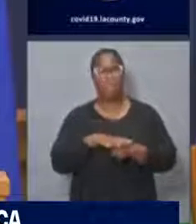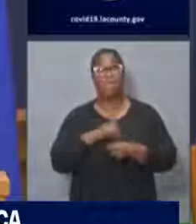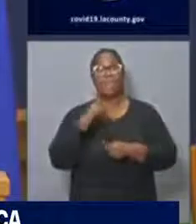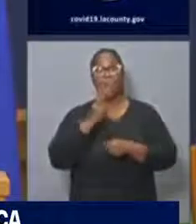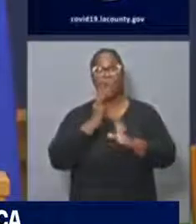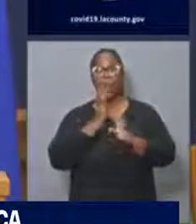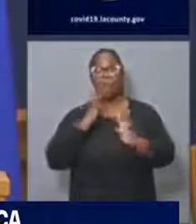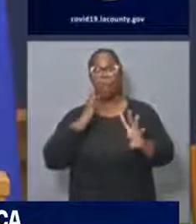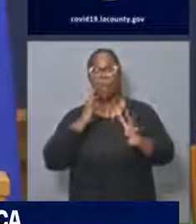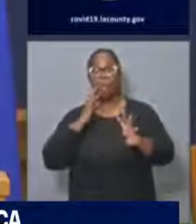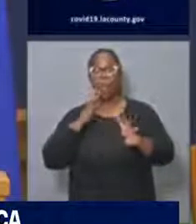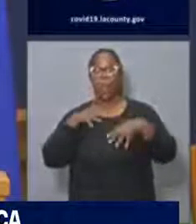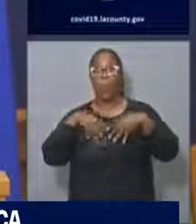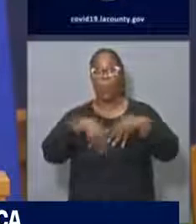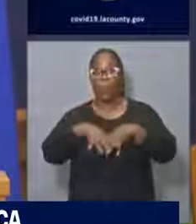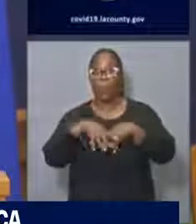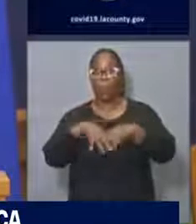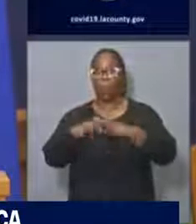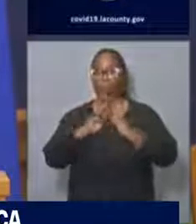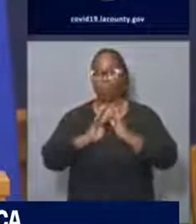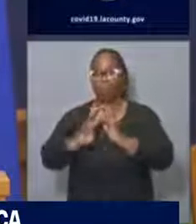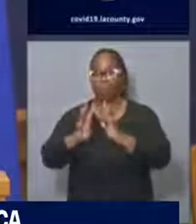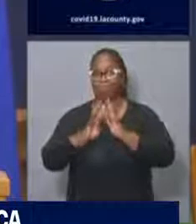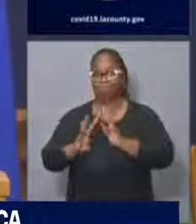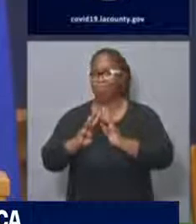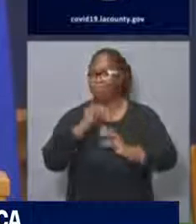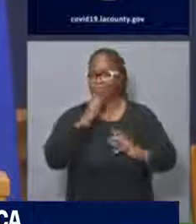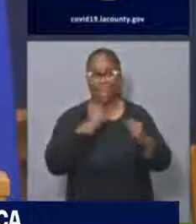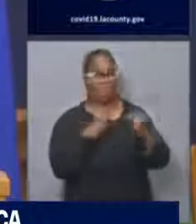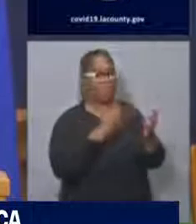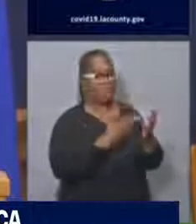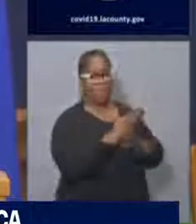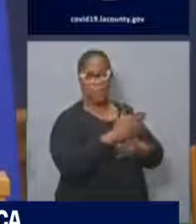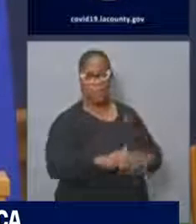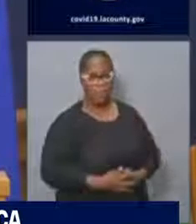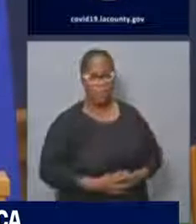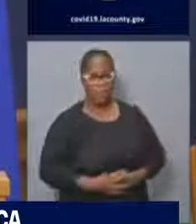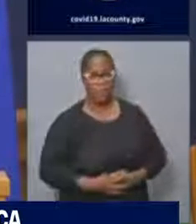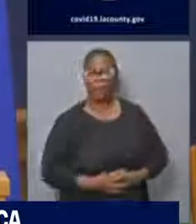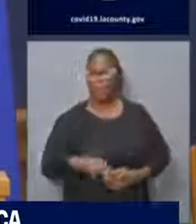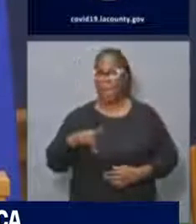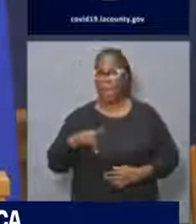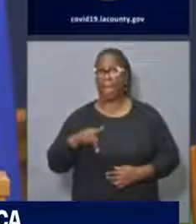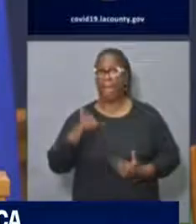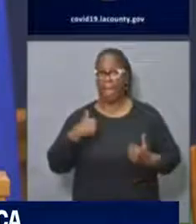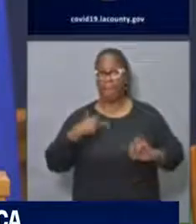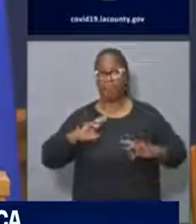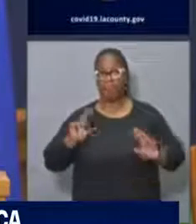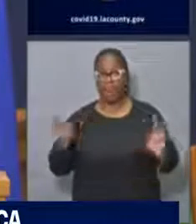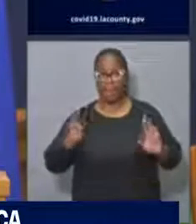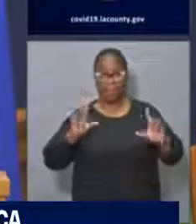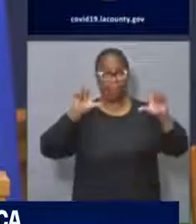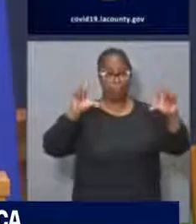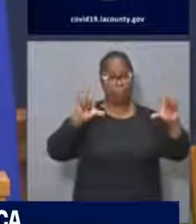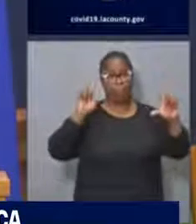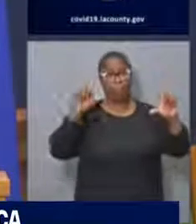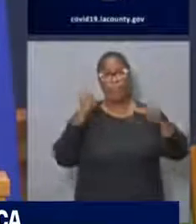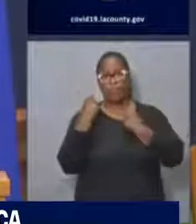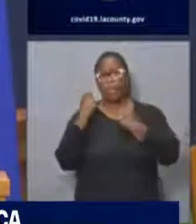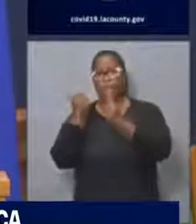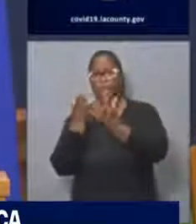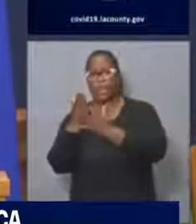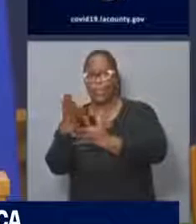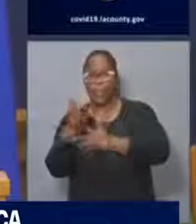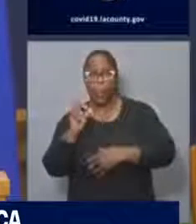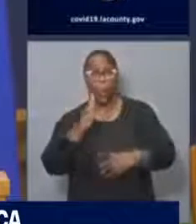sites, not drive-through testing sites. The map on the COVID-19 county website distinguishes between drive-through and walk-through testing